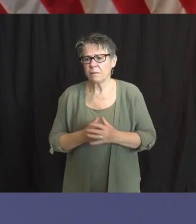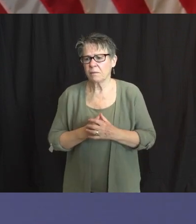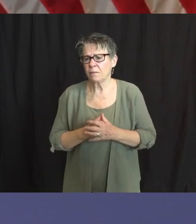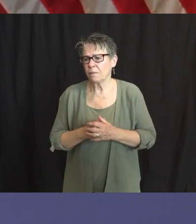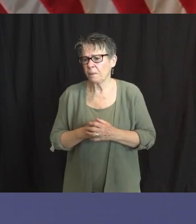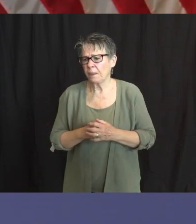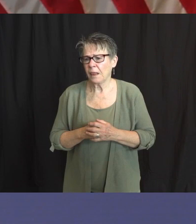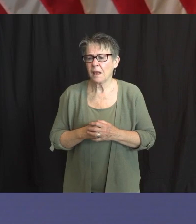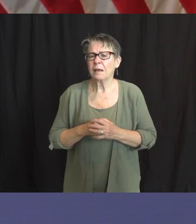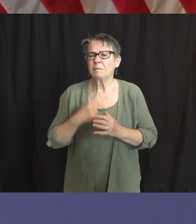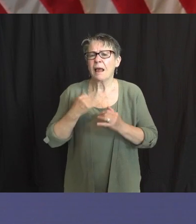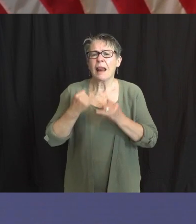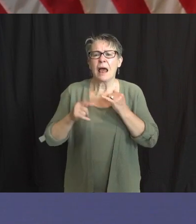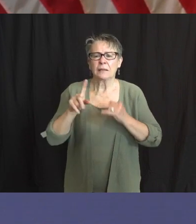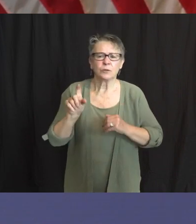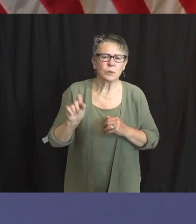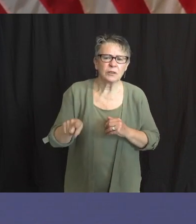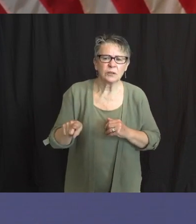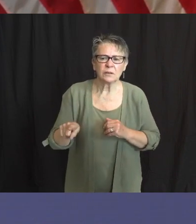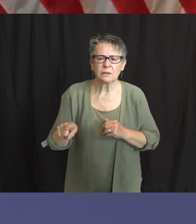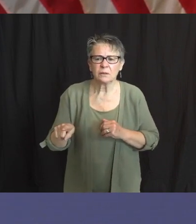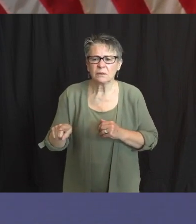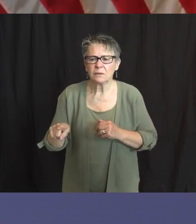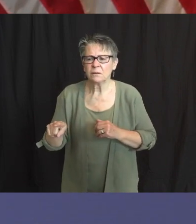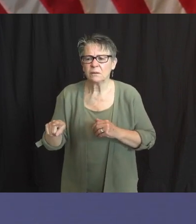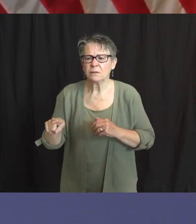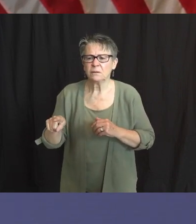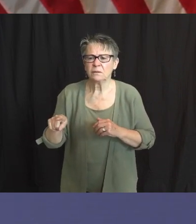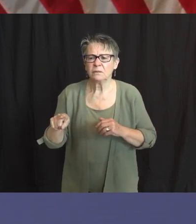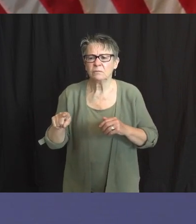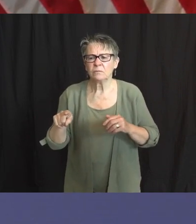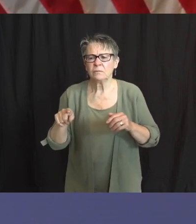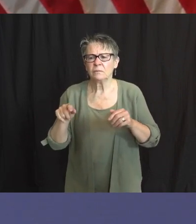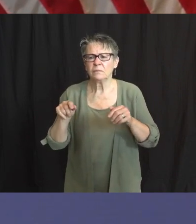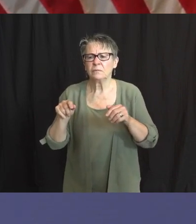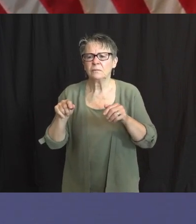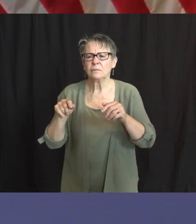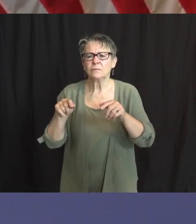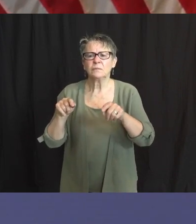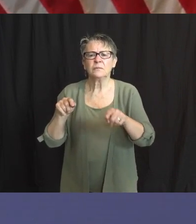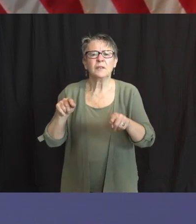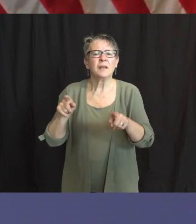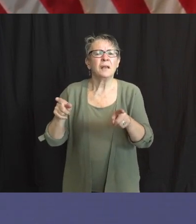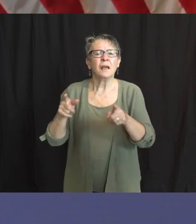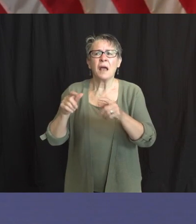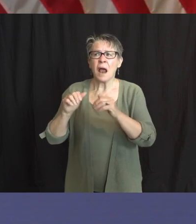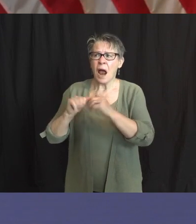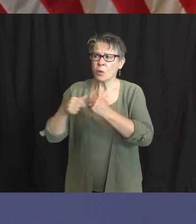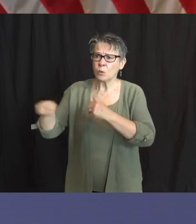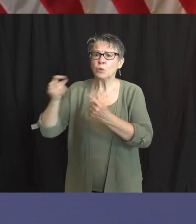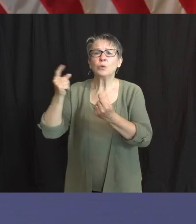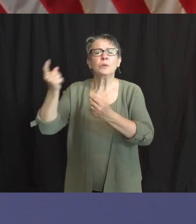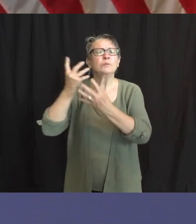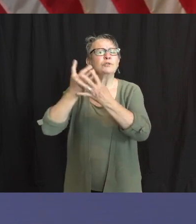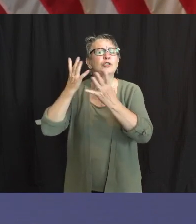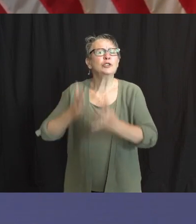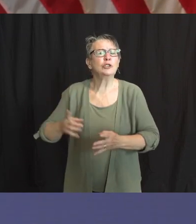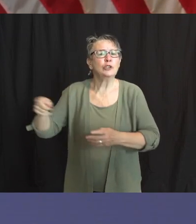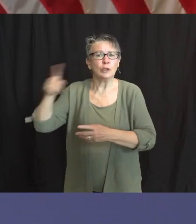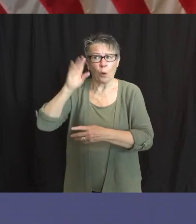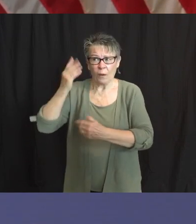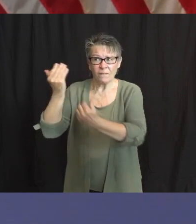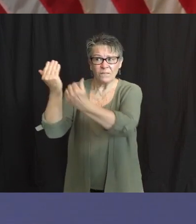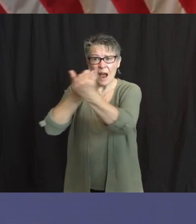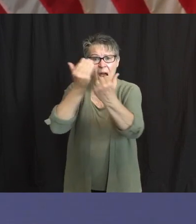Jersey prisons. Do you want to respond to that? I'll say a couple of things, Judy, and turn things to you for any. I think we